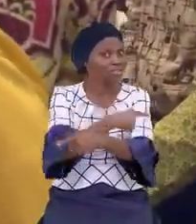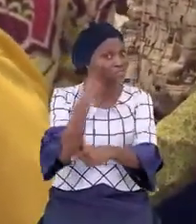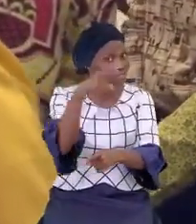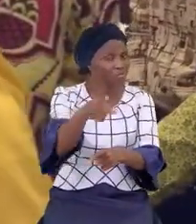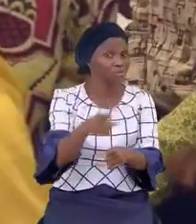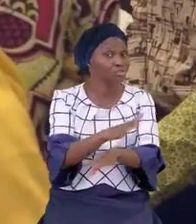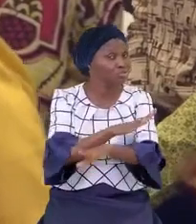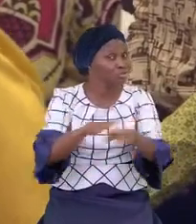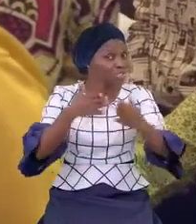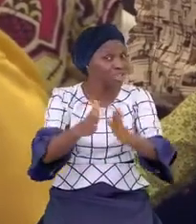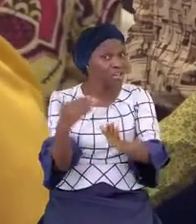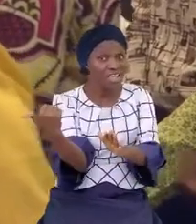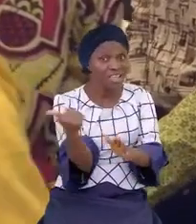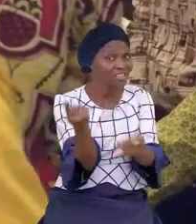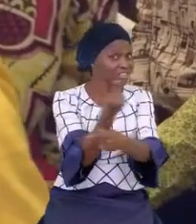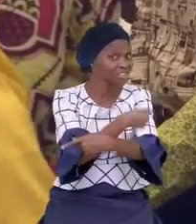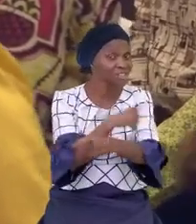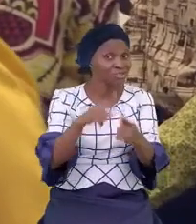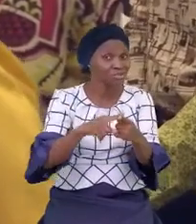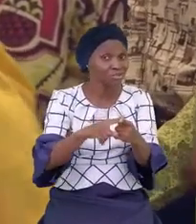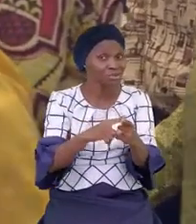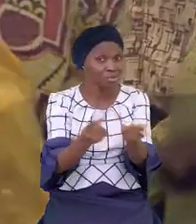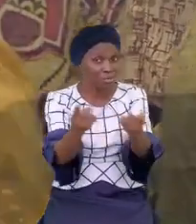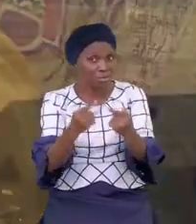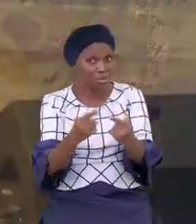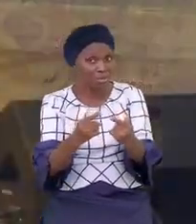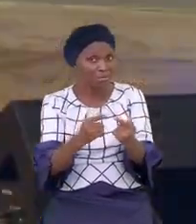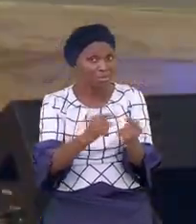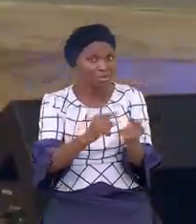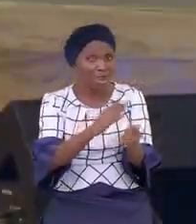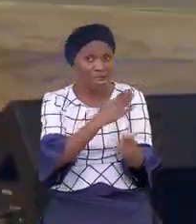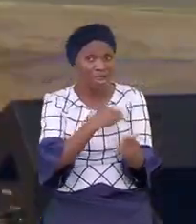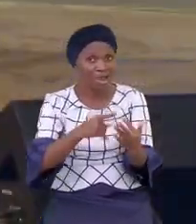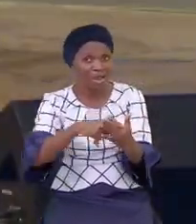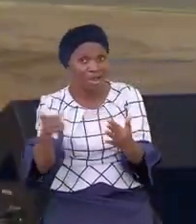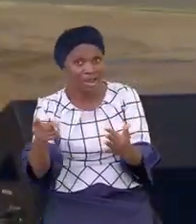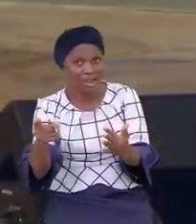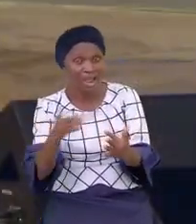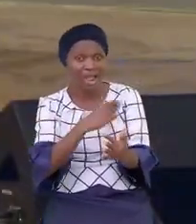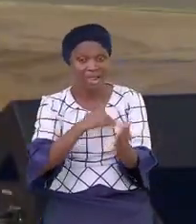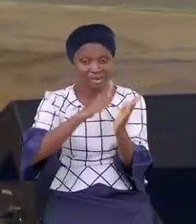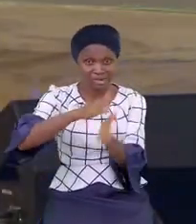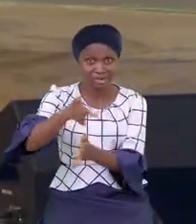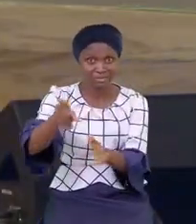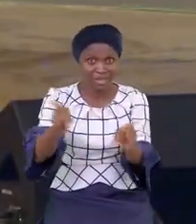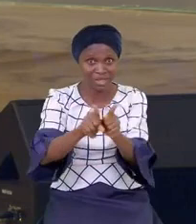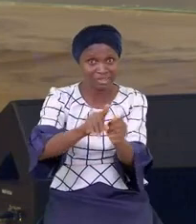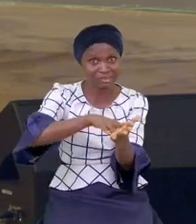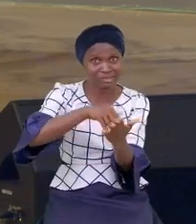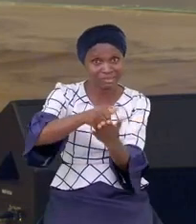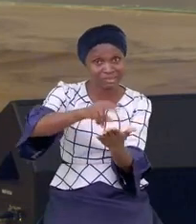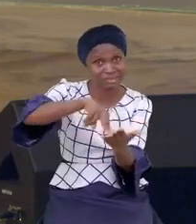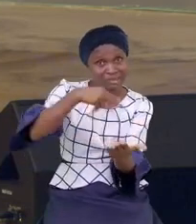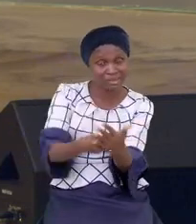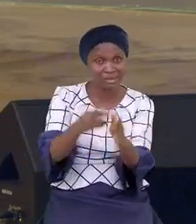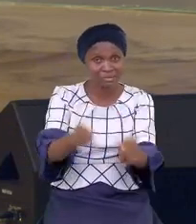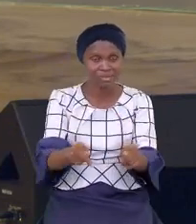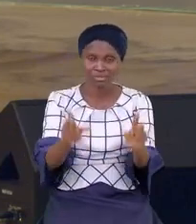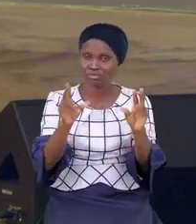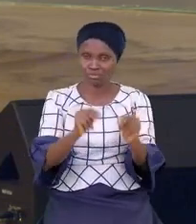any day to come and go and leave you defeated. Say